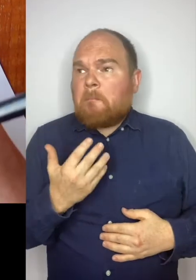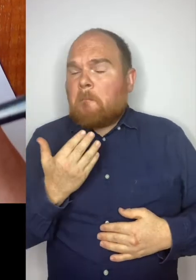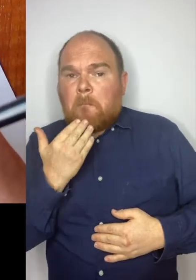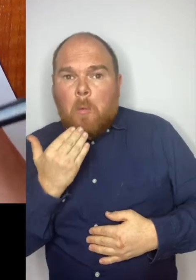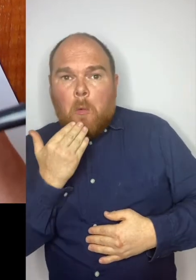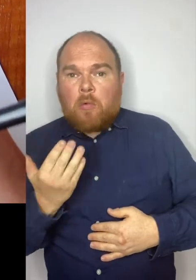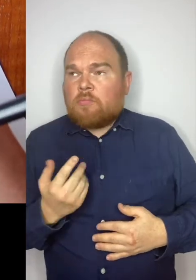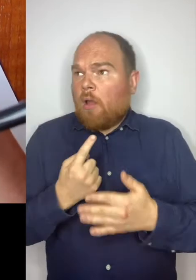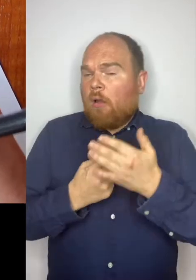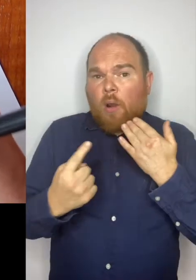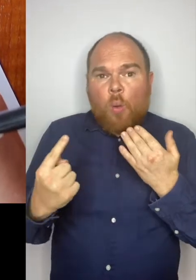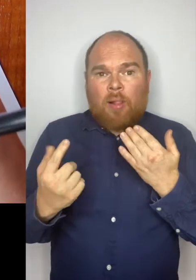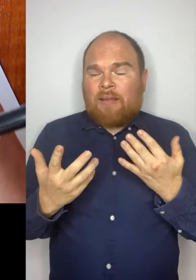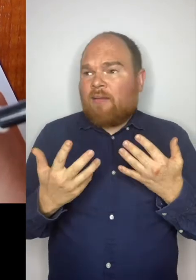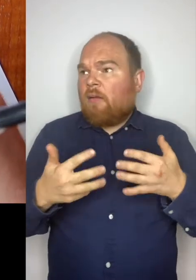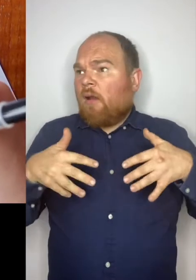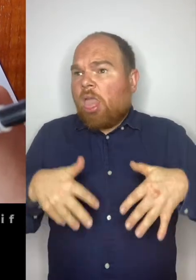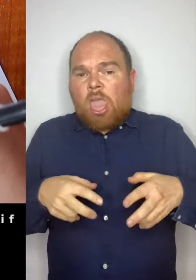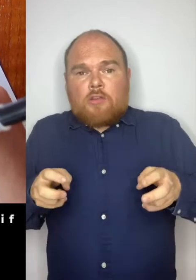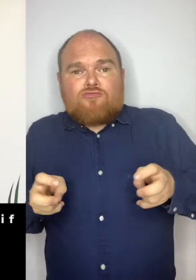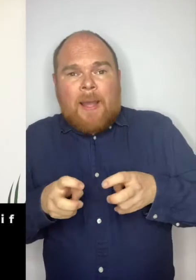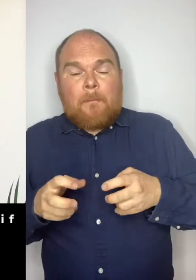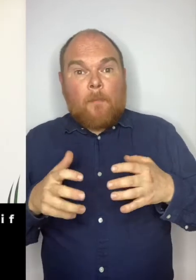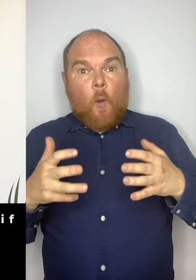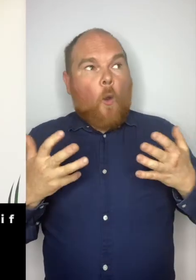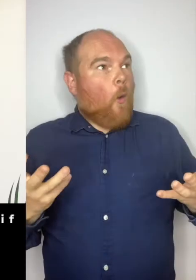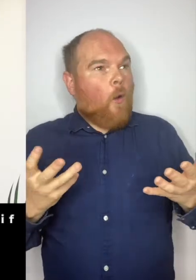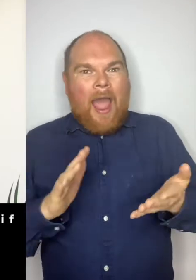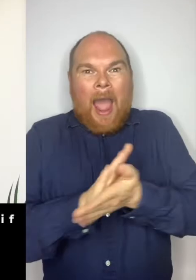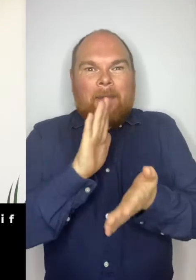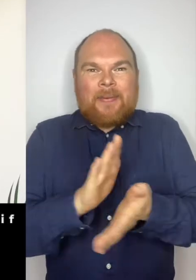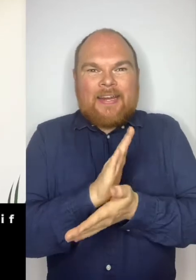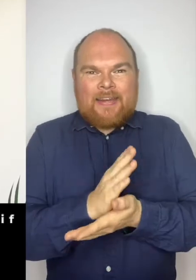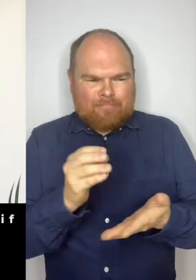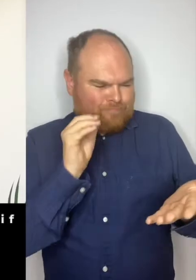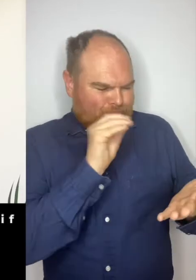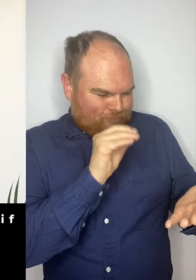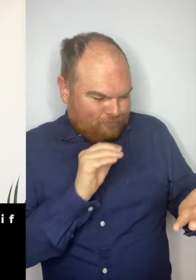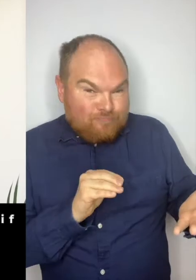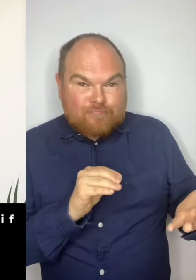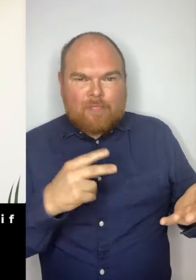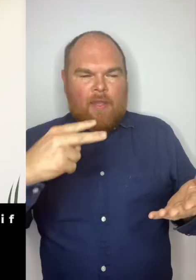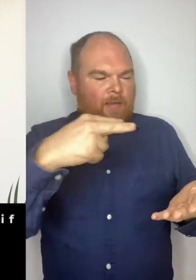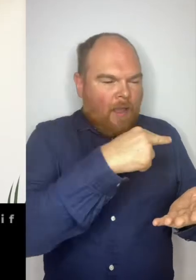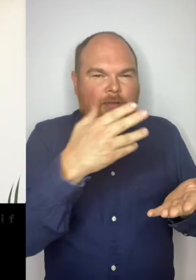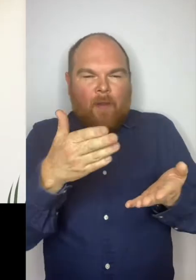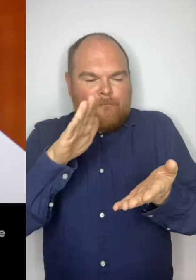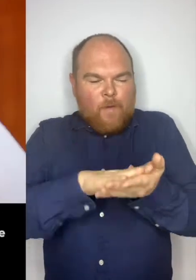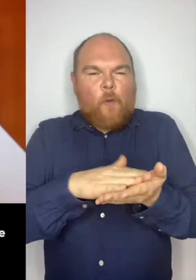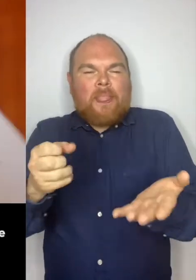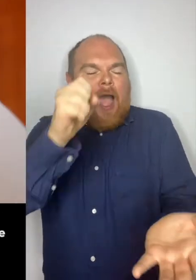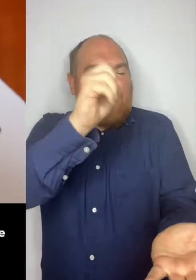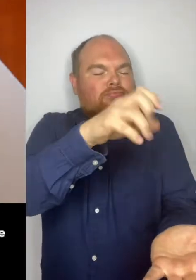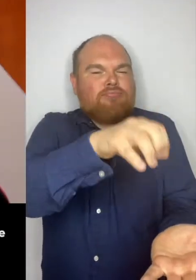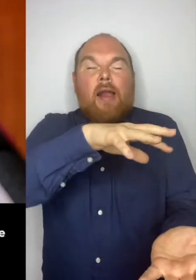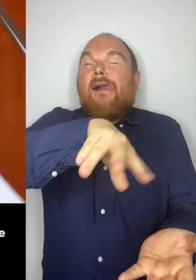things like trapped, bored, lonely, or it could even be happy, if you happen to be feeling happy during the lockdown. Cut